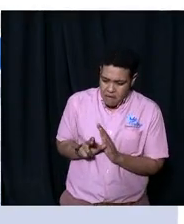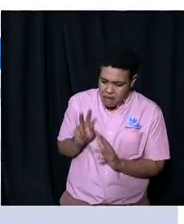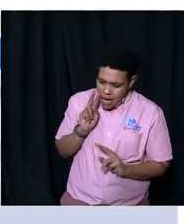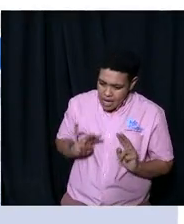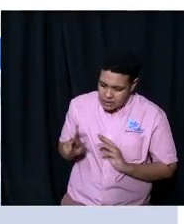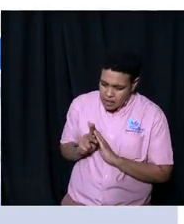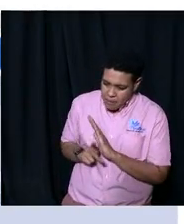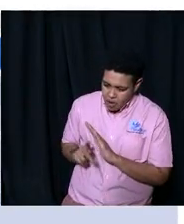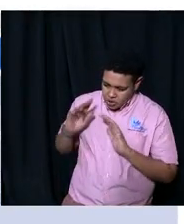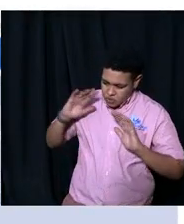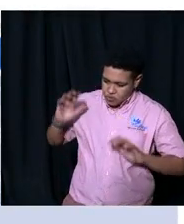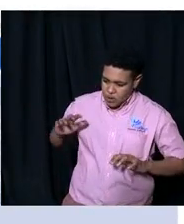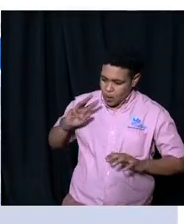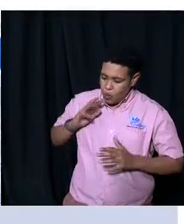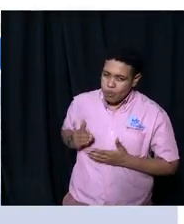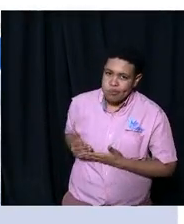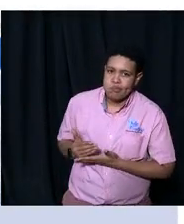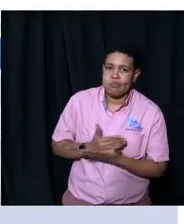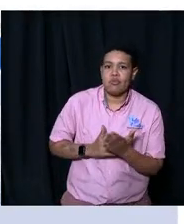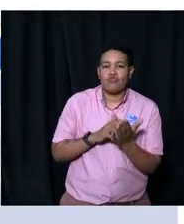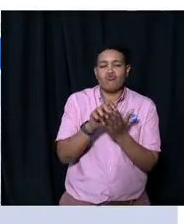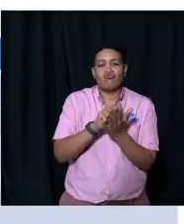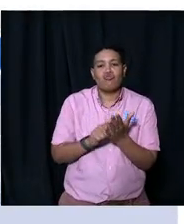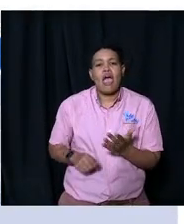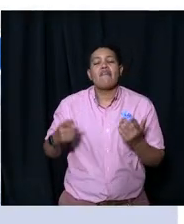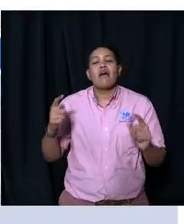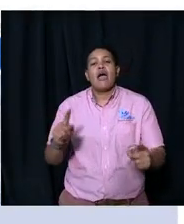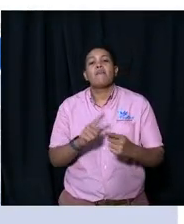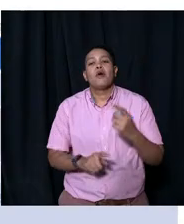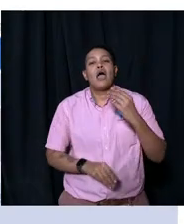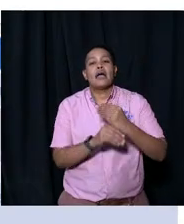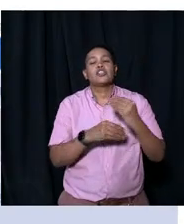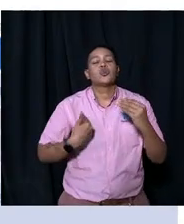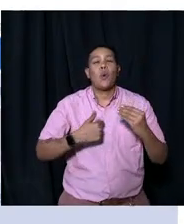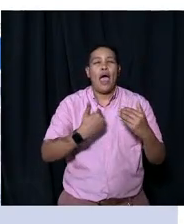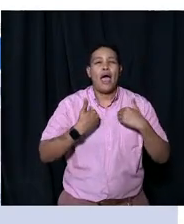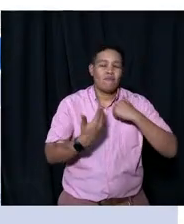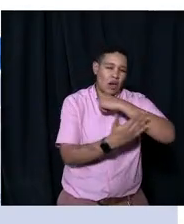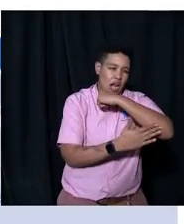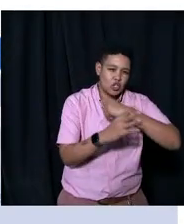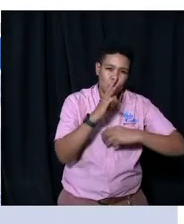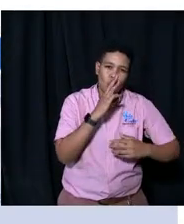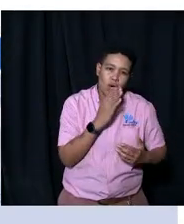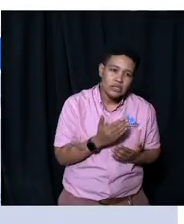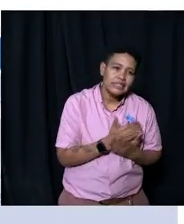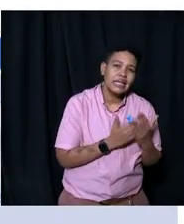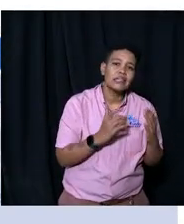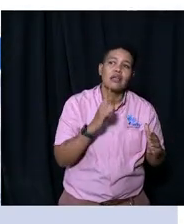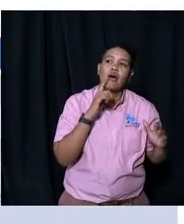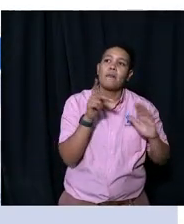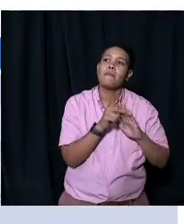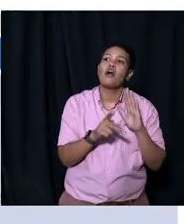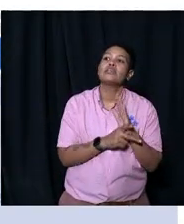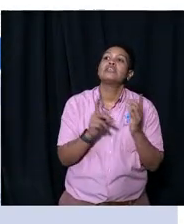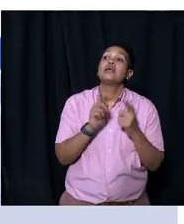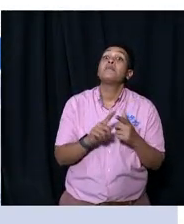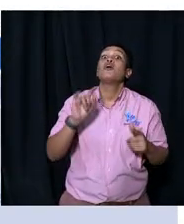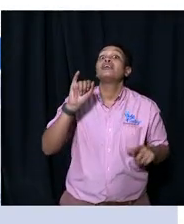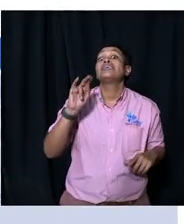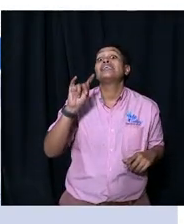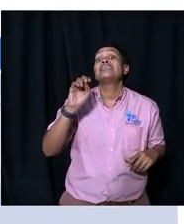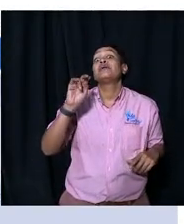guidelines on rainwater harvesting in draft, and we also have a national water sector policy and implementation